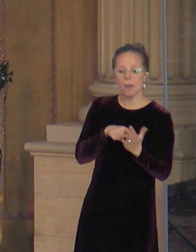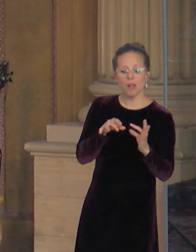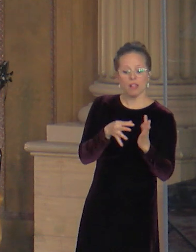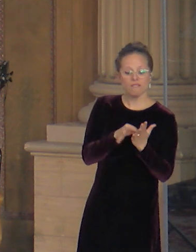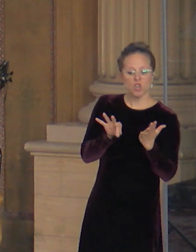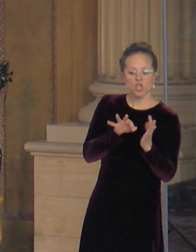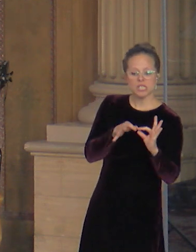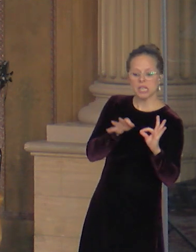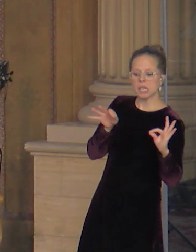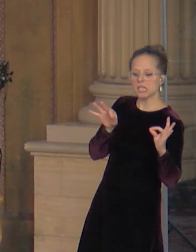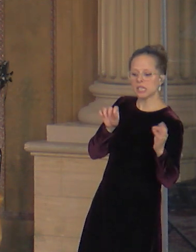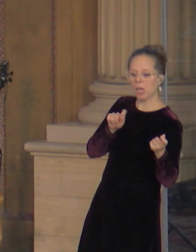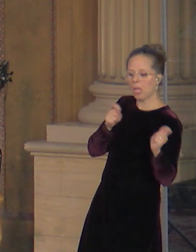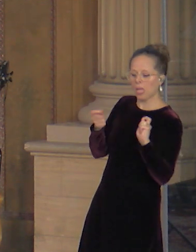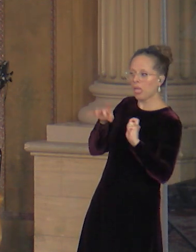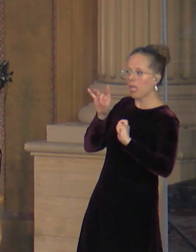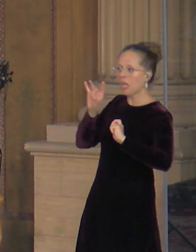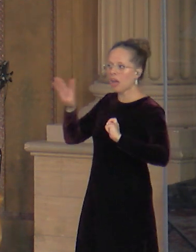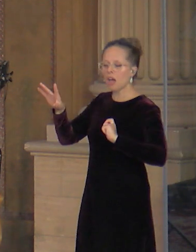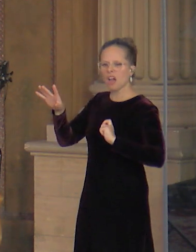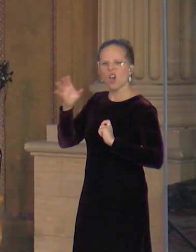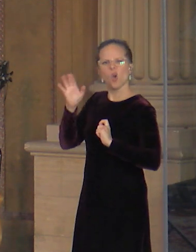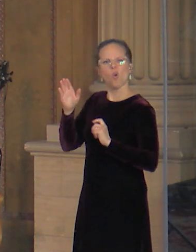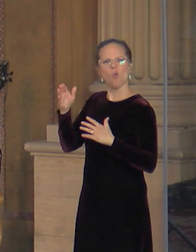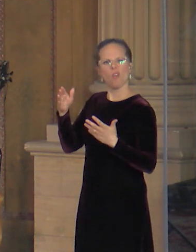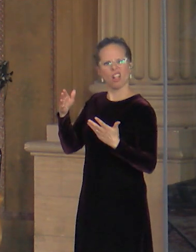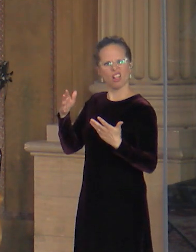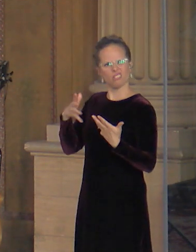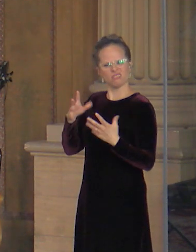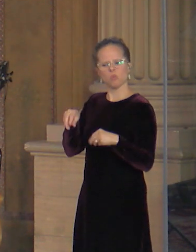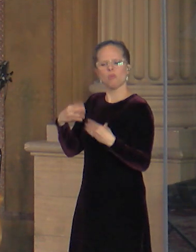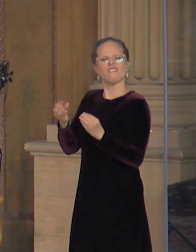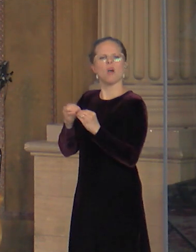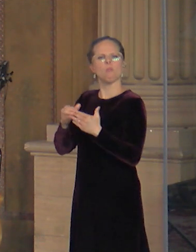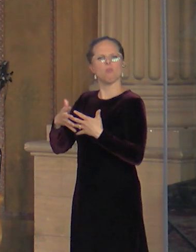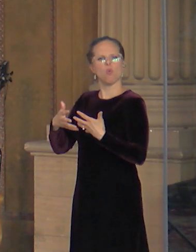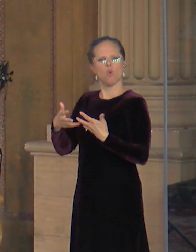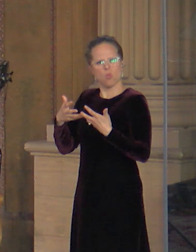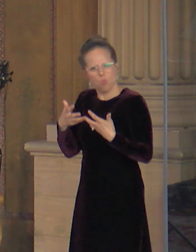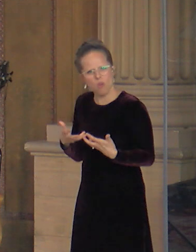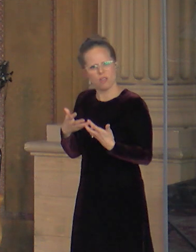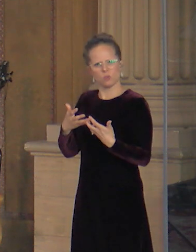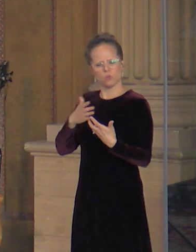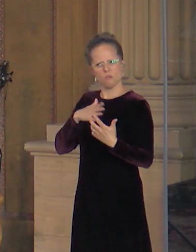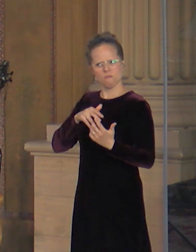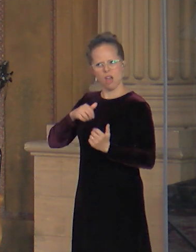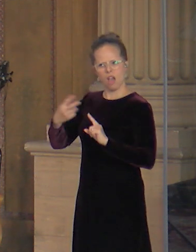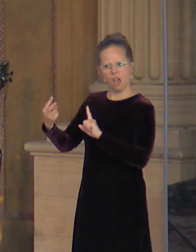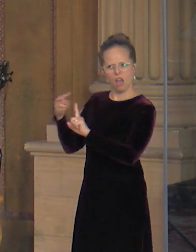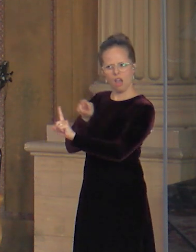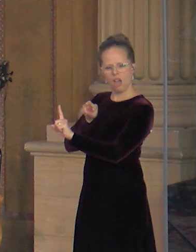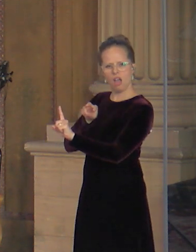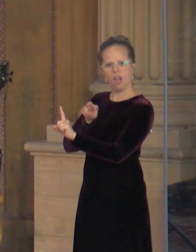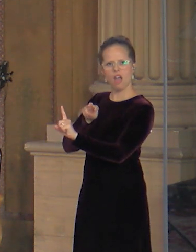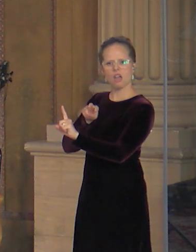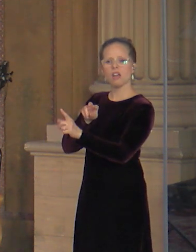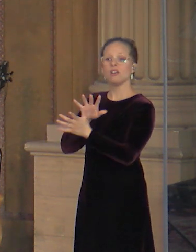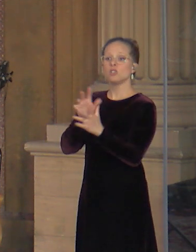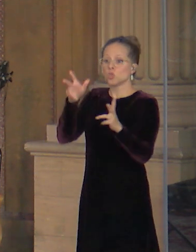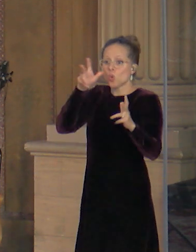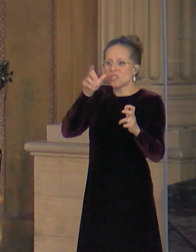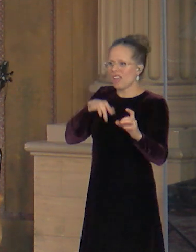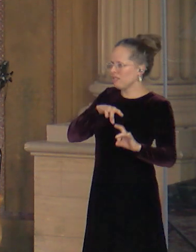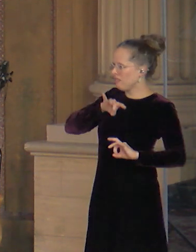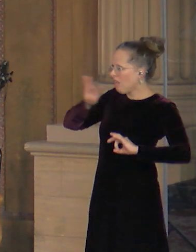I quote maybe will give some of my words a false weight and authority and so he comes out and starts quoting scripture to